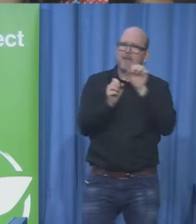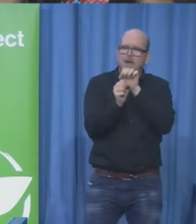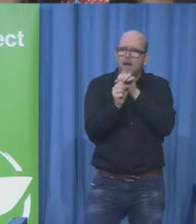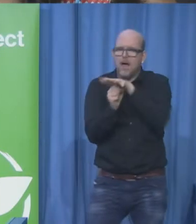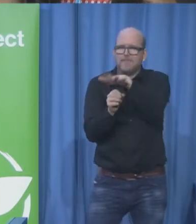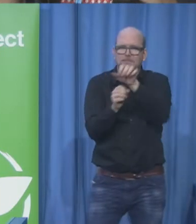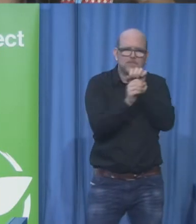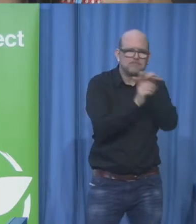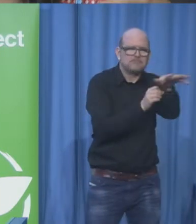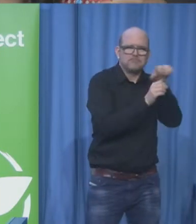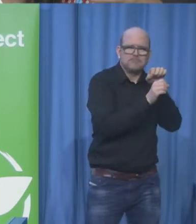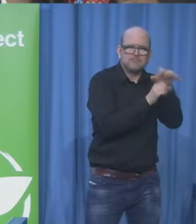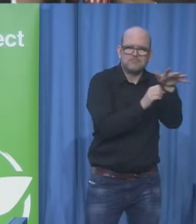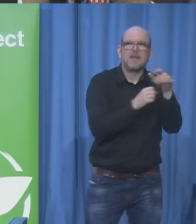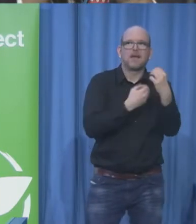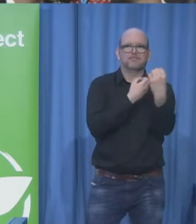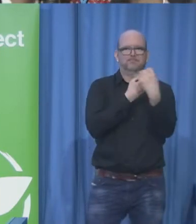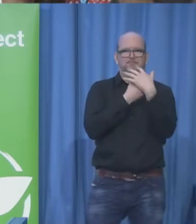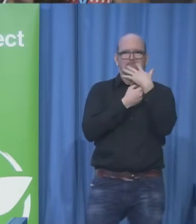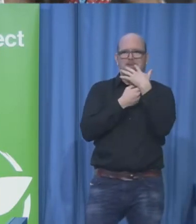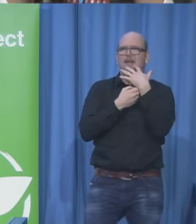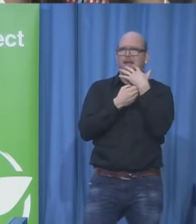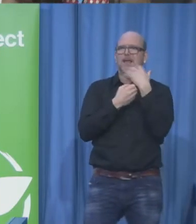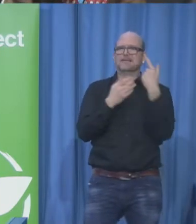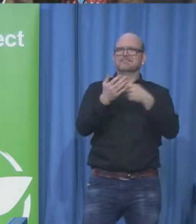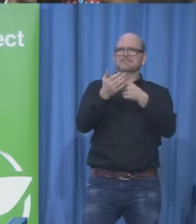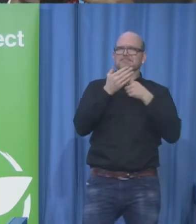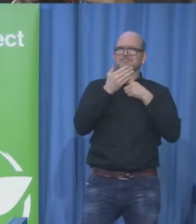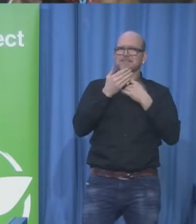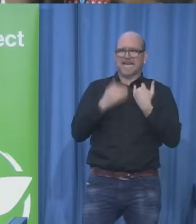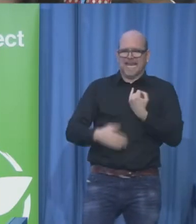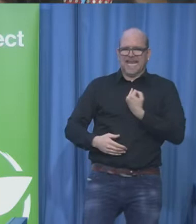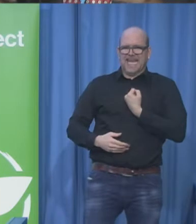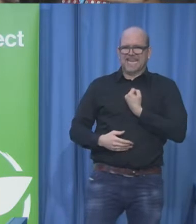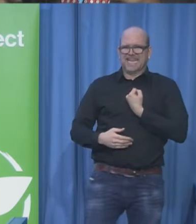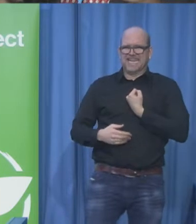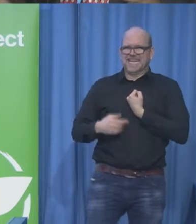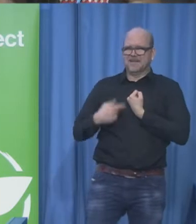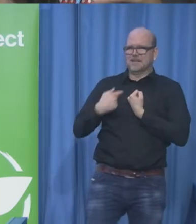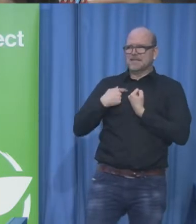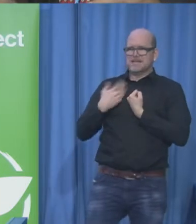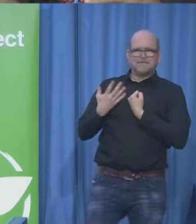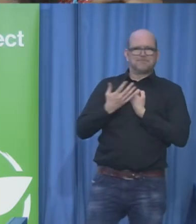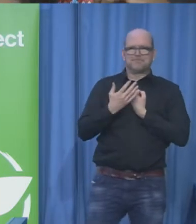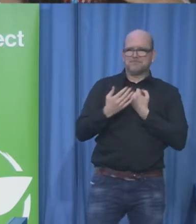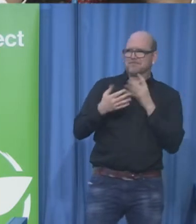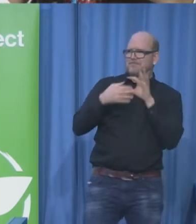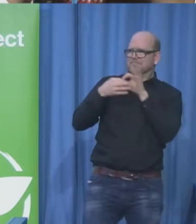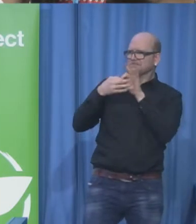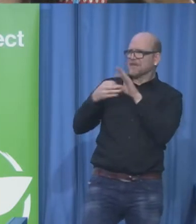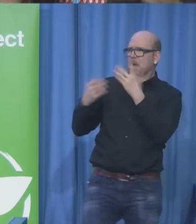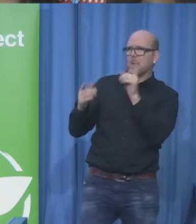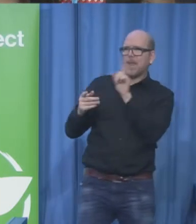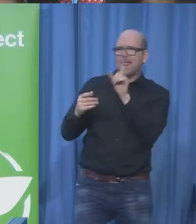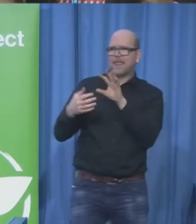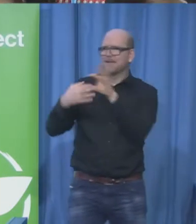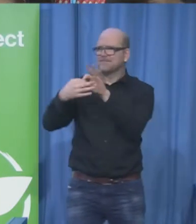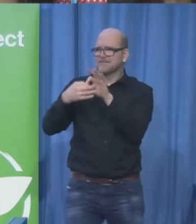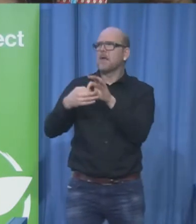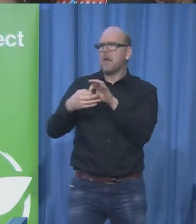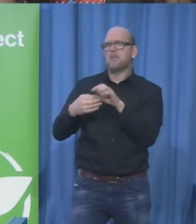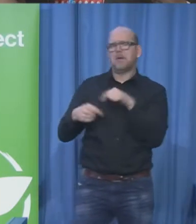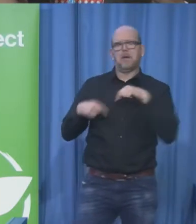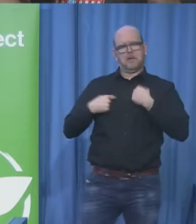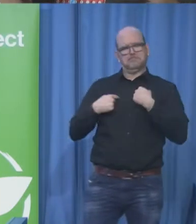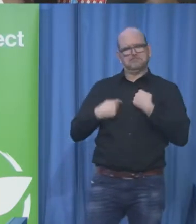you're in. And it doesn't really matter what the level of affluence of the community is, it becomes a community. So